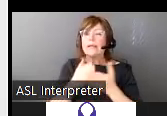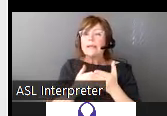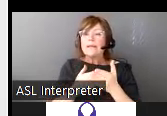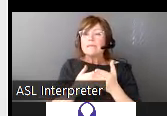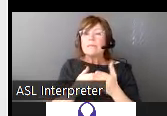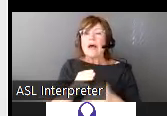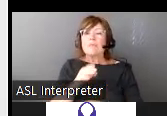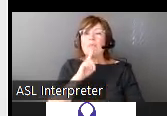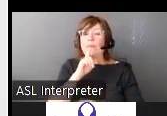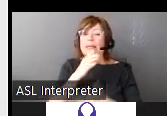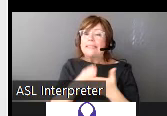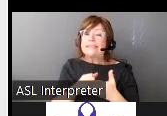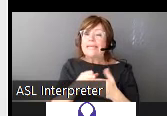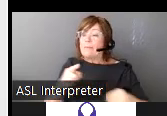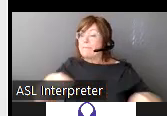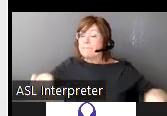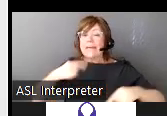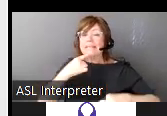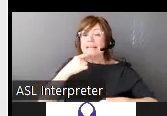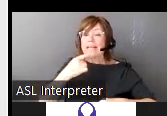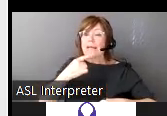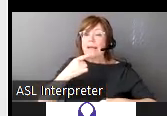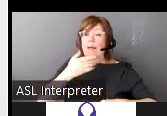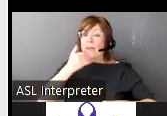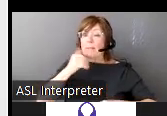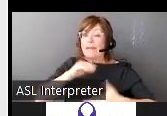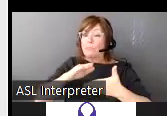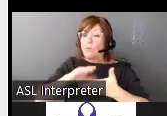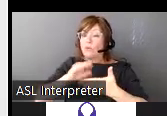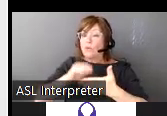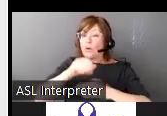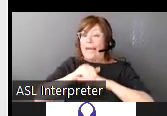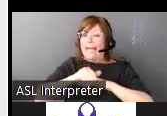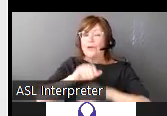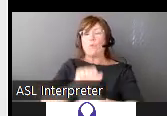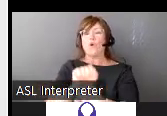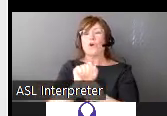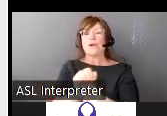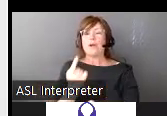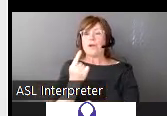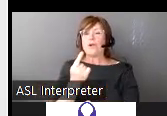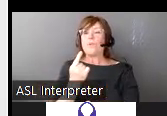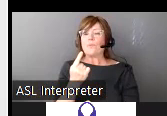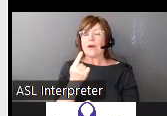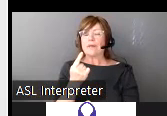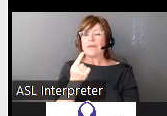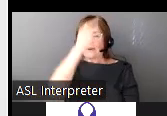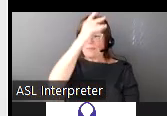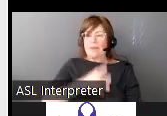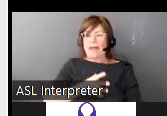to improve one's proficiency in English. According to one older man who explained how a low proficiency in English